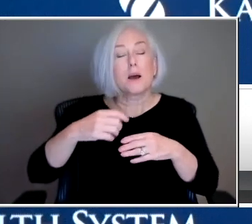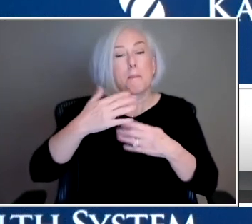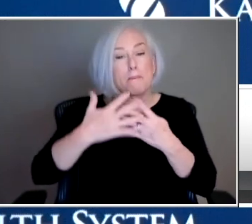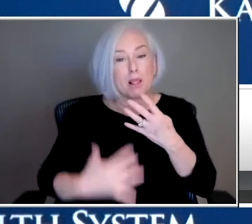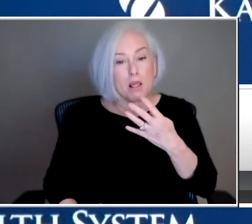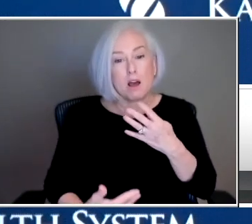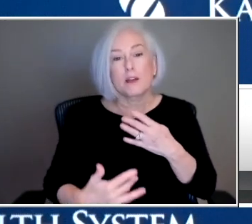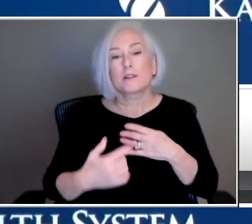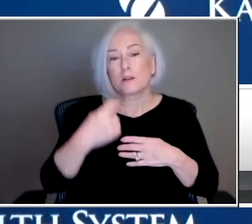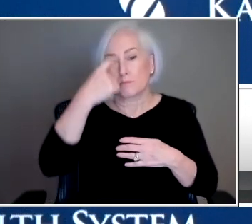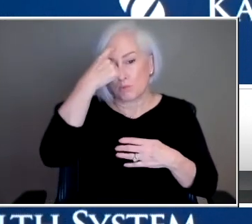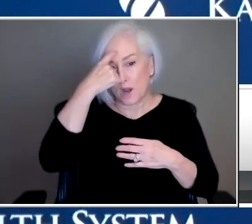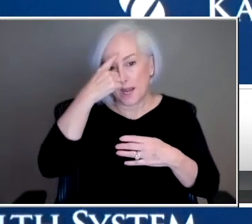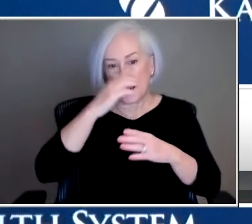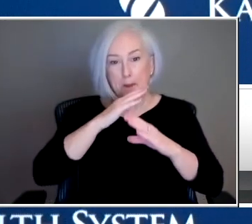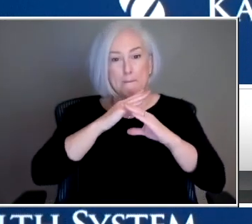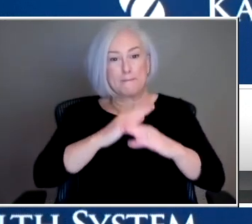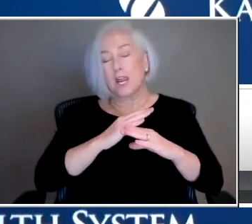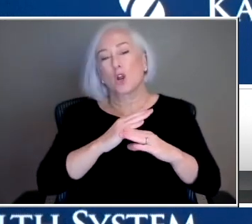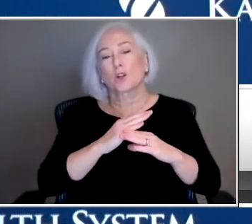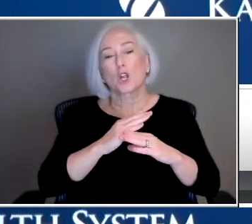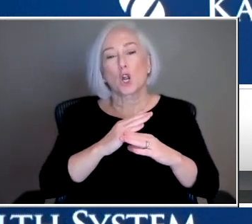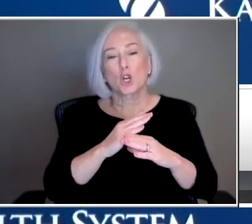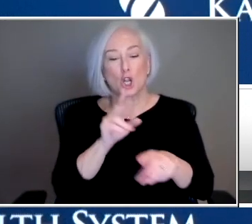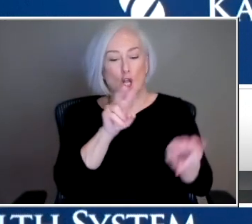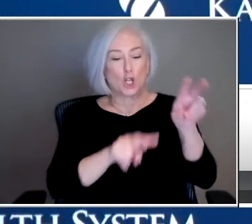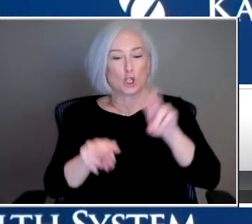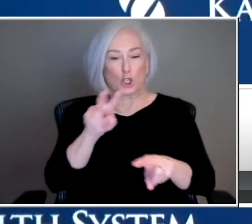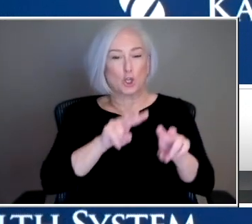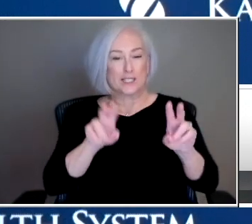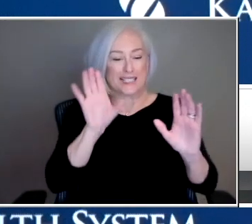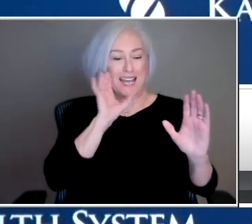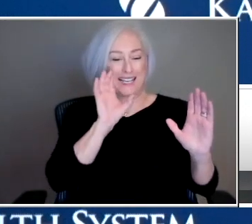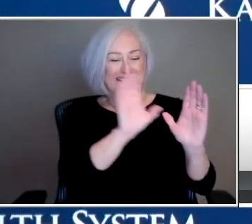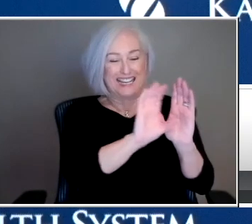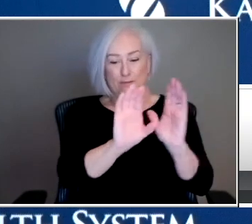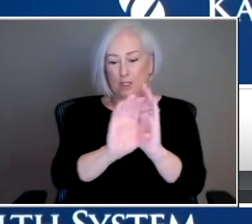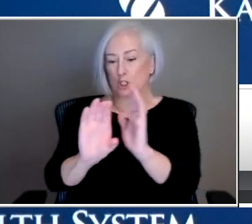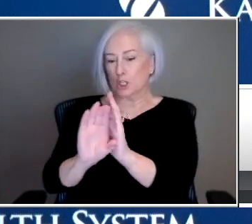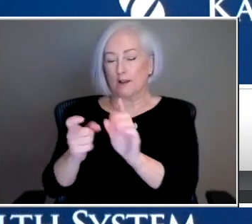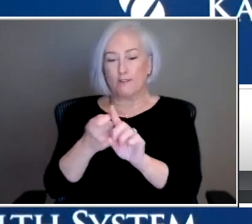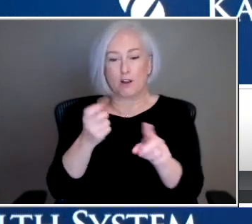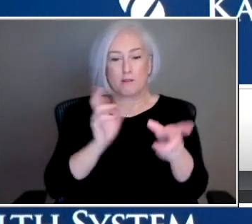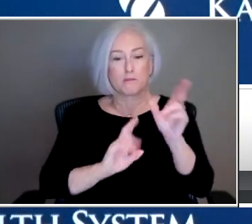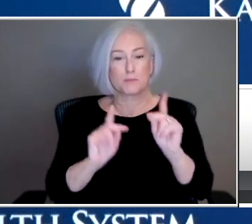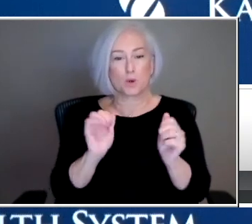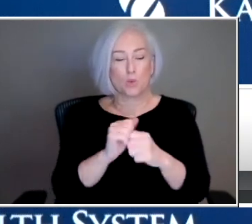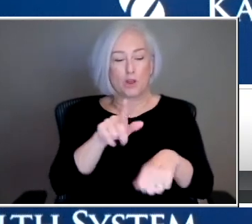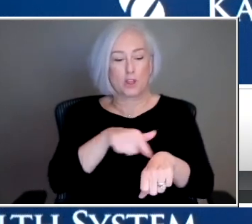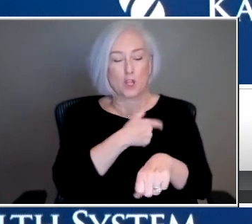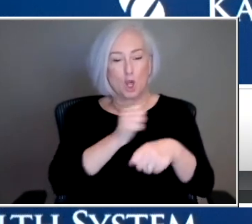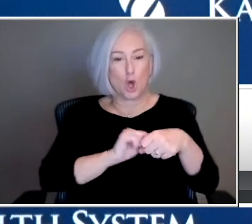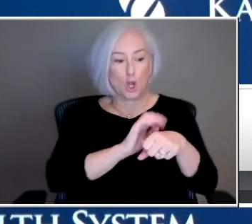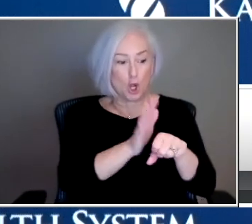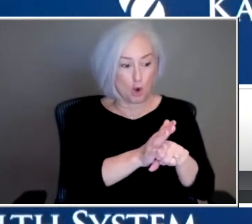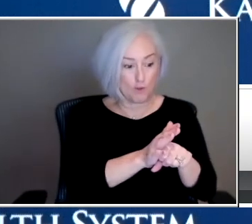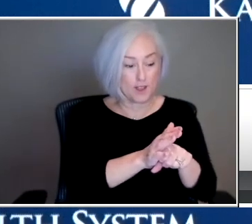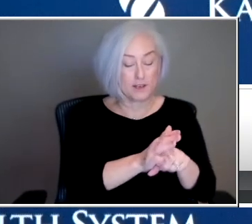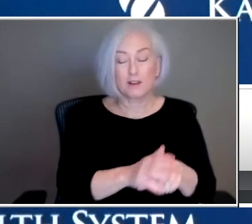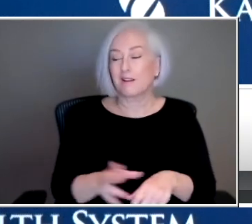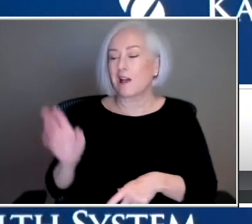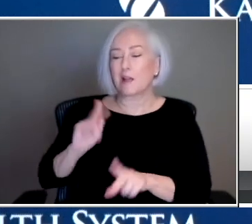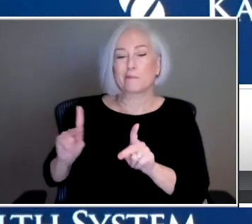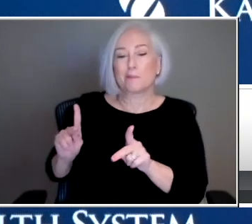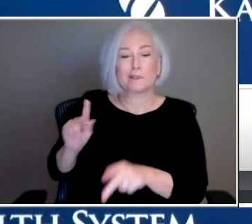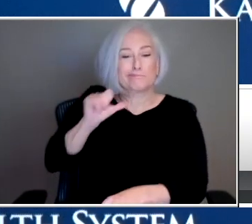it's hard because there aren't a lot of objective findings. They looked at images from people with long COVID and people who didn't have long COVID, such